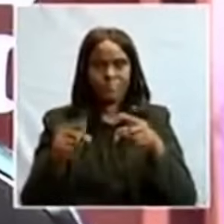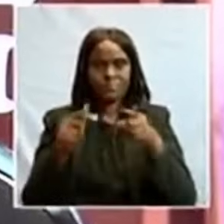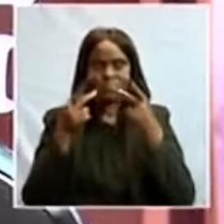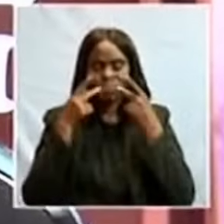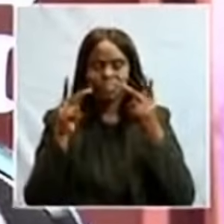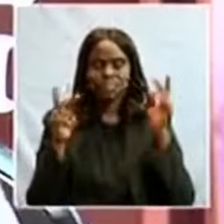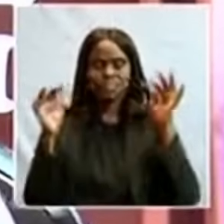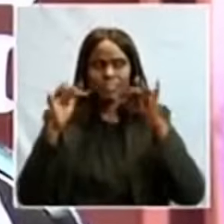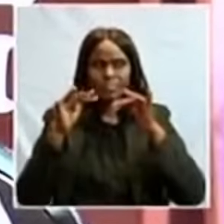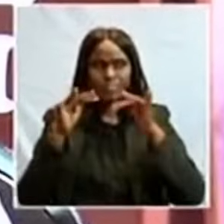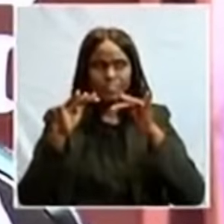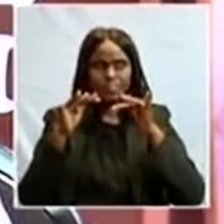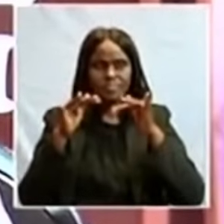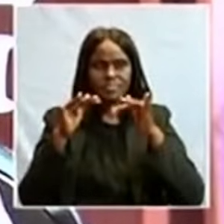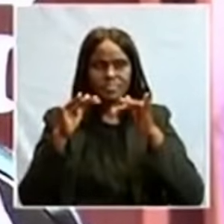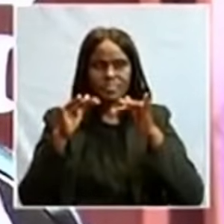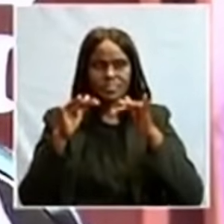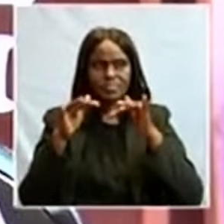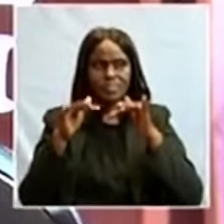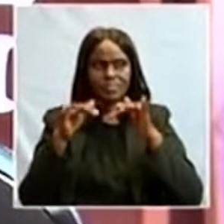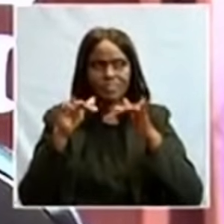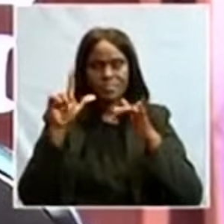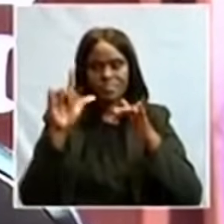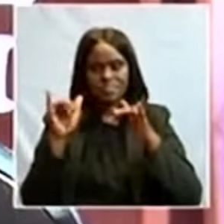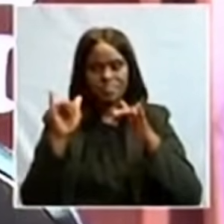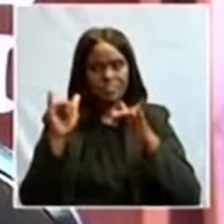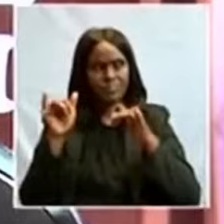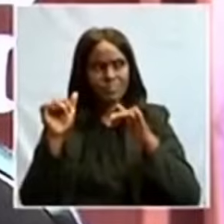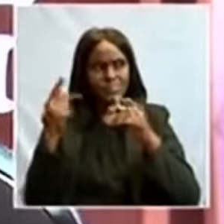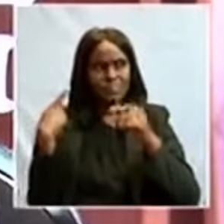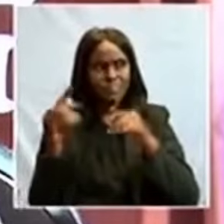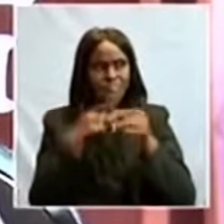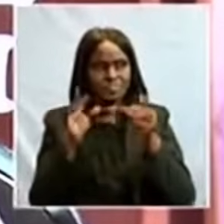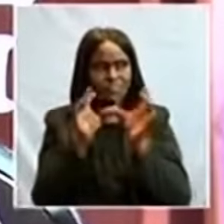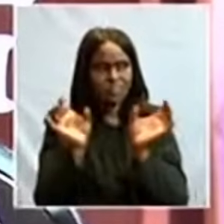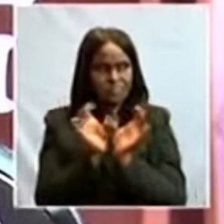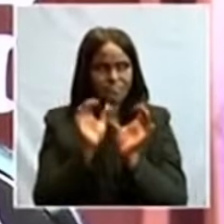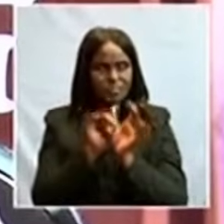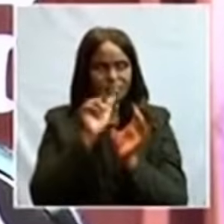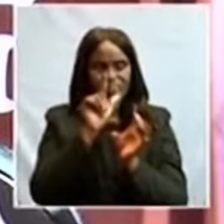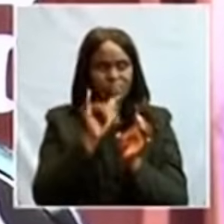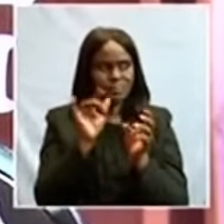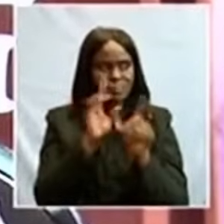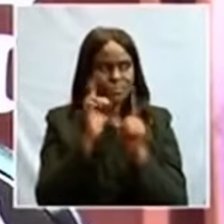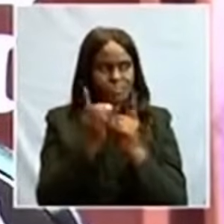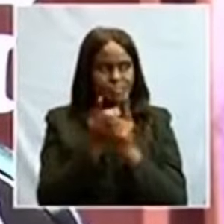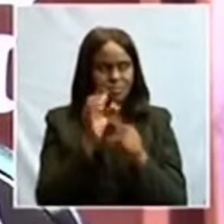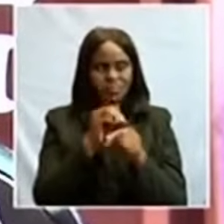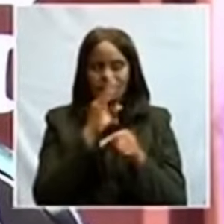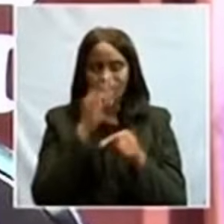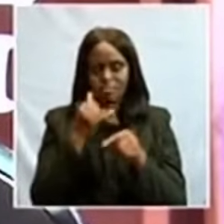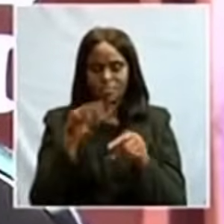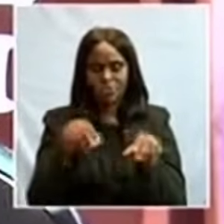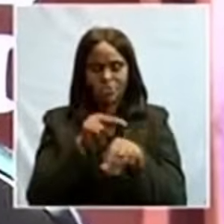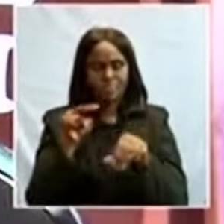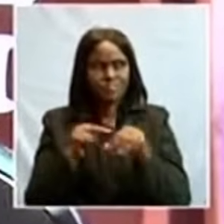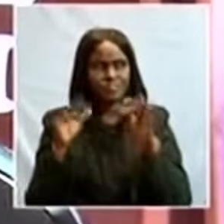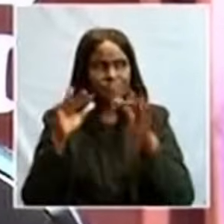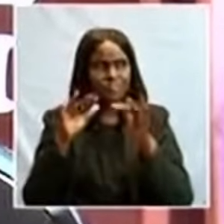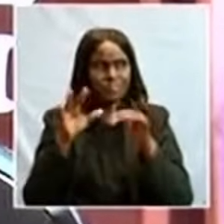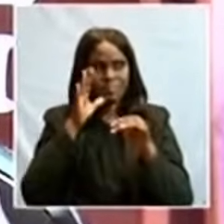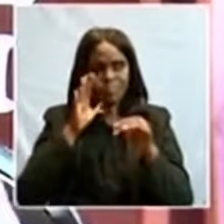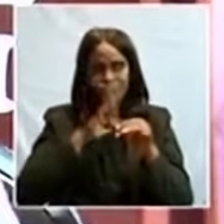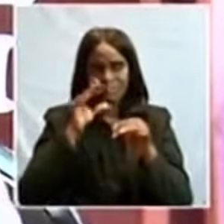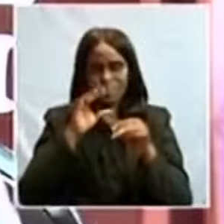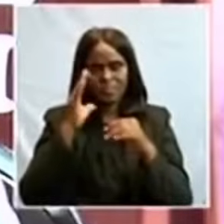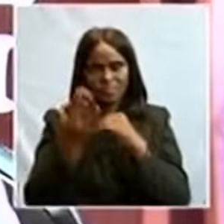public gallery of visitors from Rwansha Parliamentary Constituency in Rwansha District, and on behalf of the National Assembly, Madam